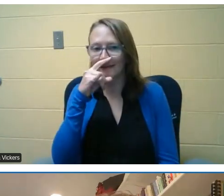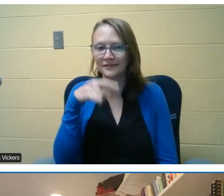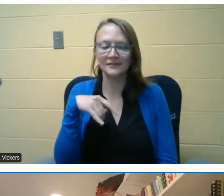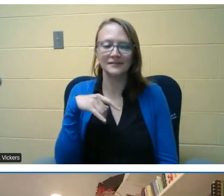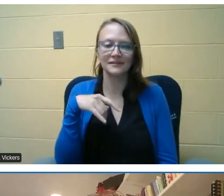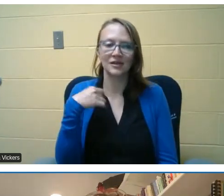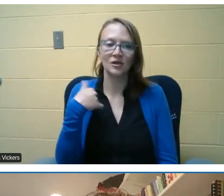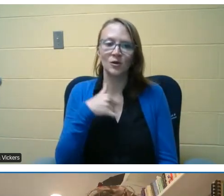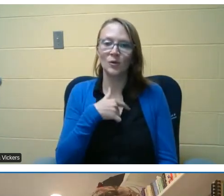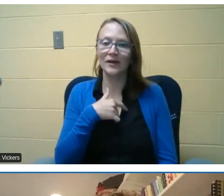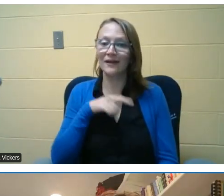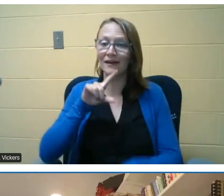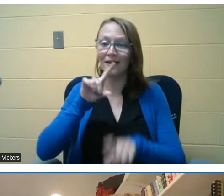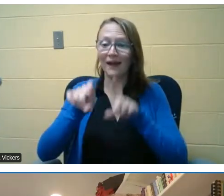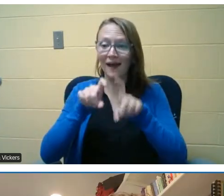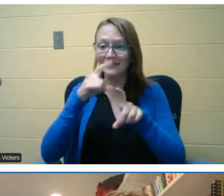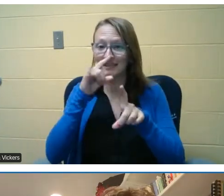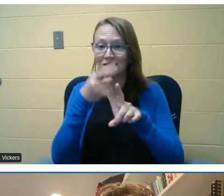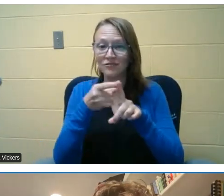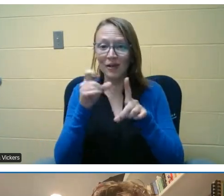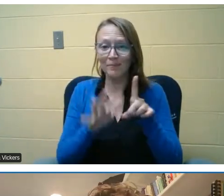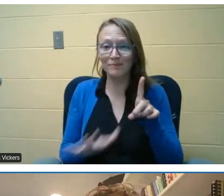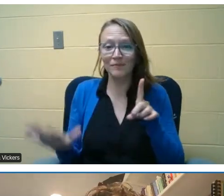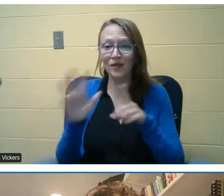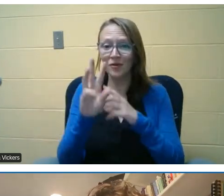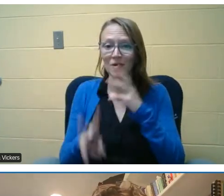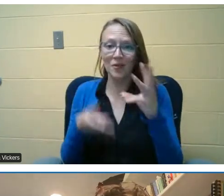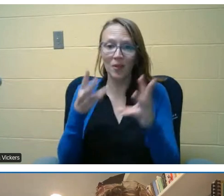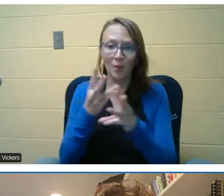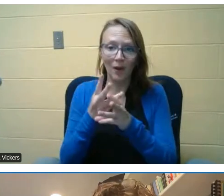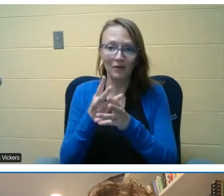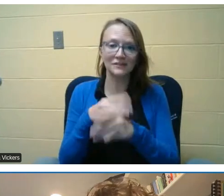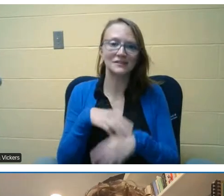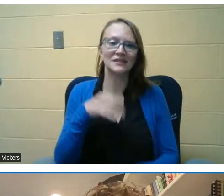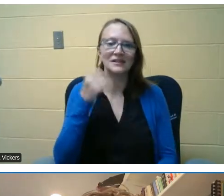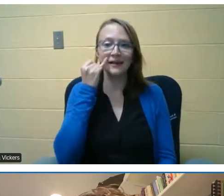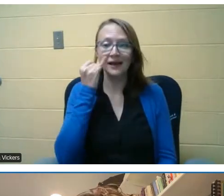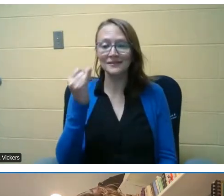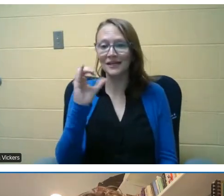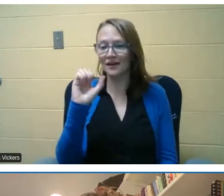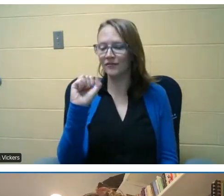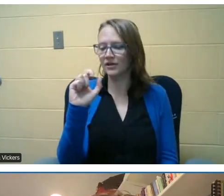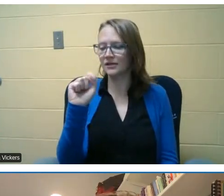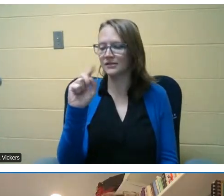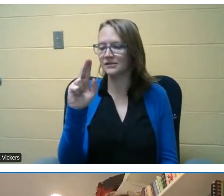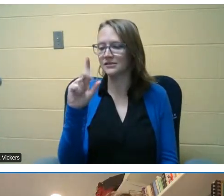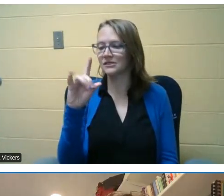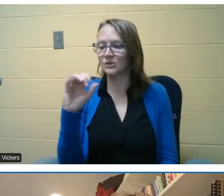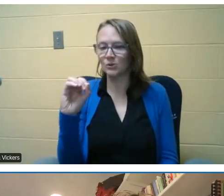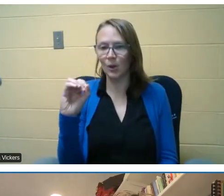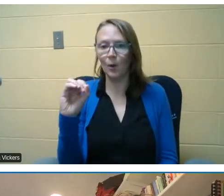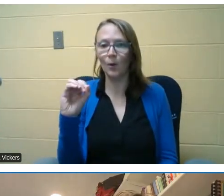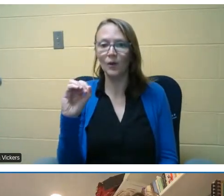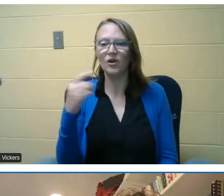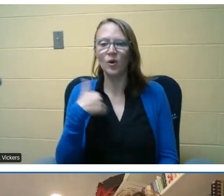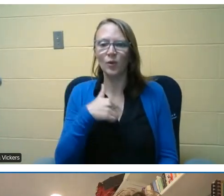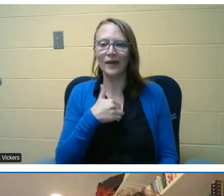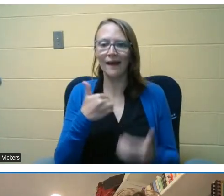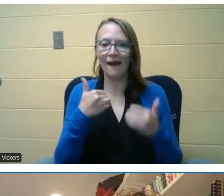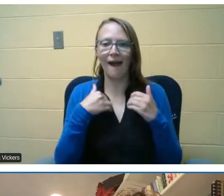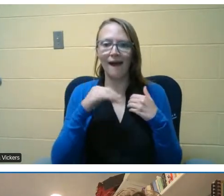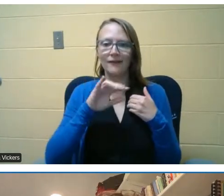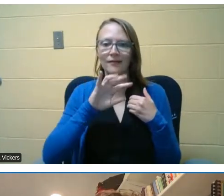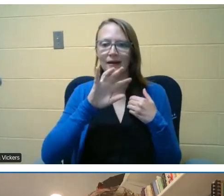asked around the world, and the idea of studio, we actually had a poll and it came up as the one that could work pretty